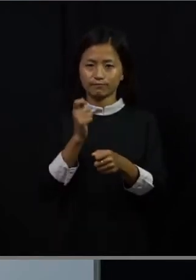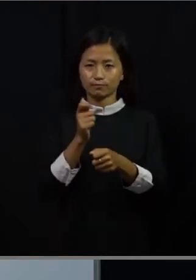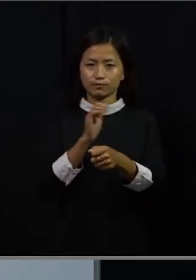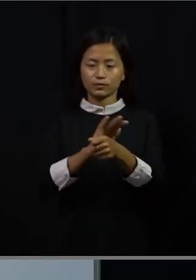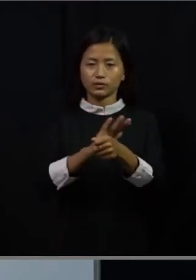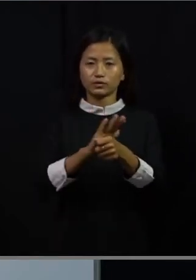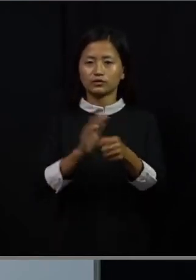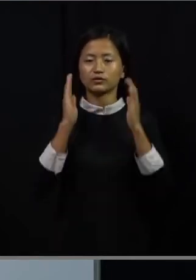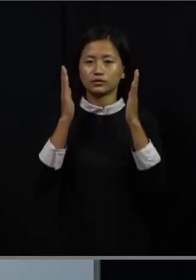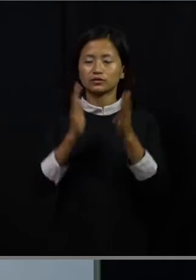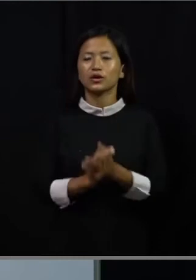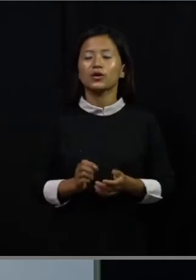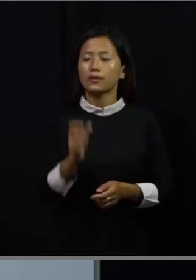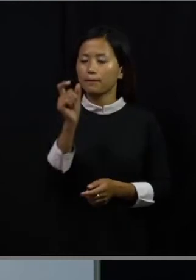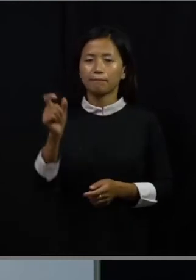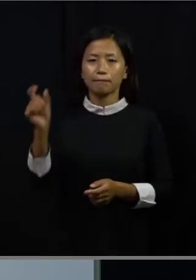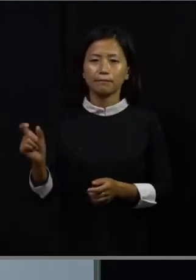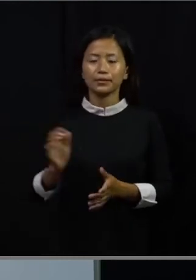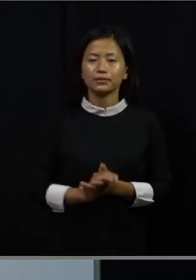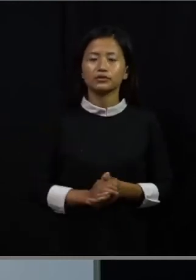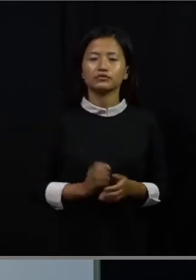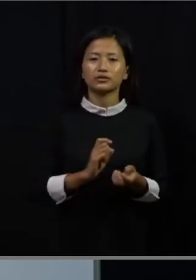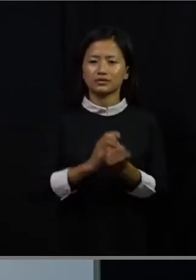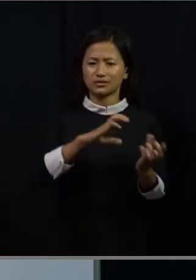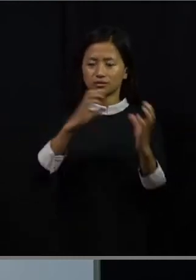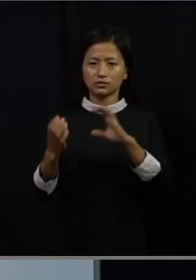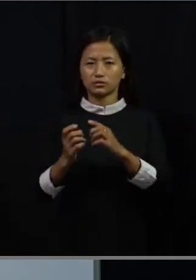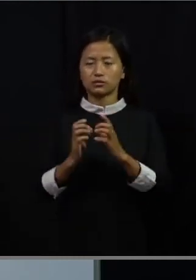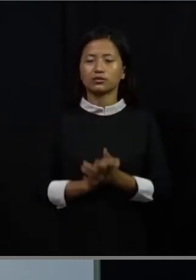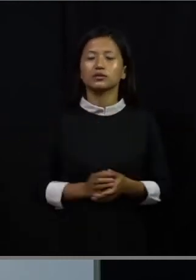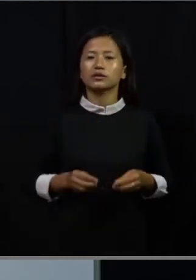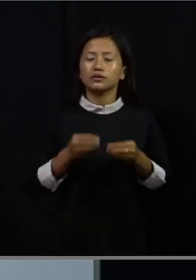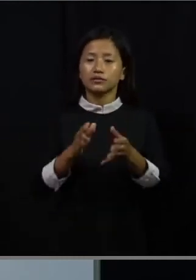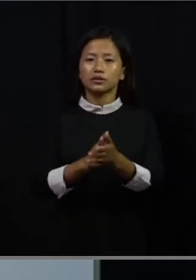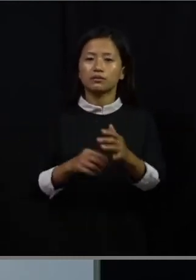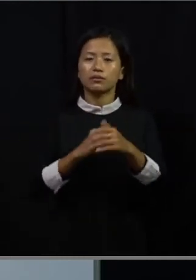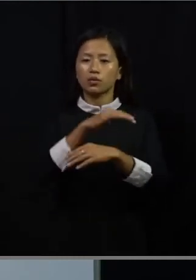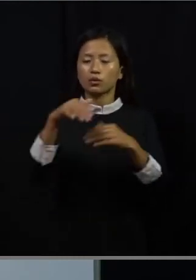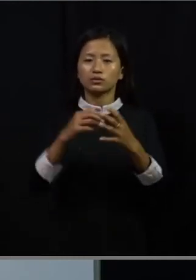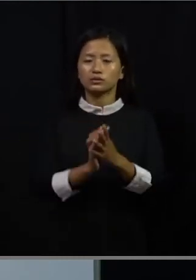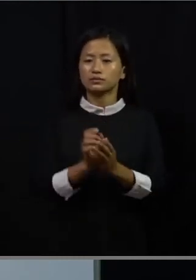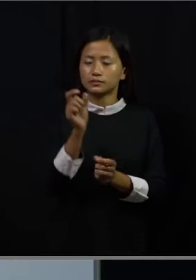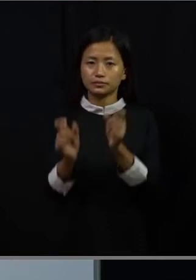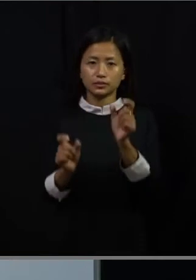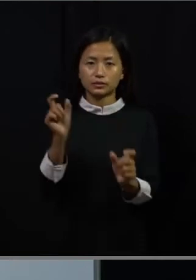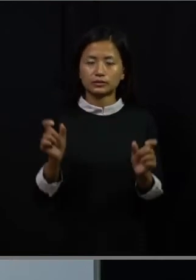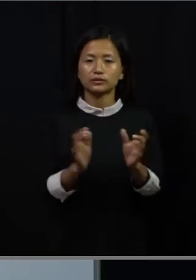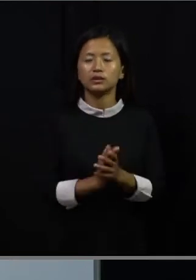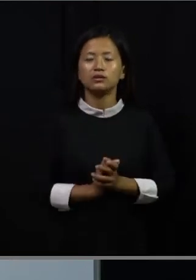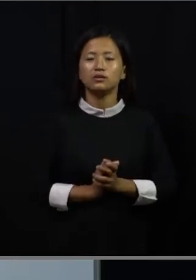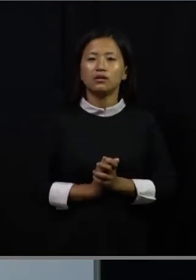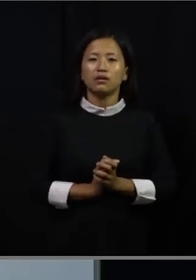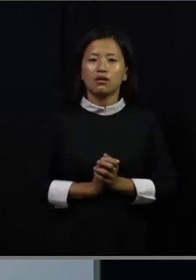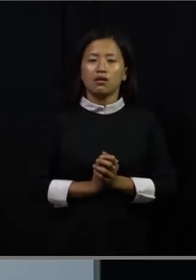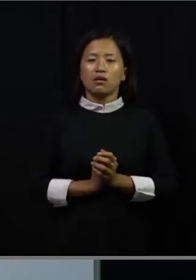by the people, okay, or even the exchange of goods and services among the people, okay, and also,